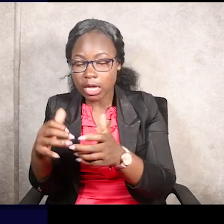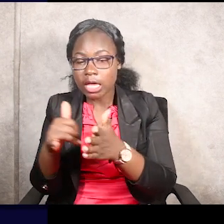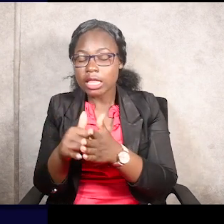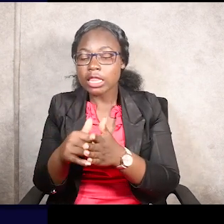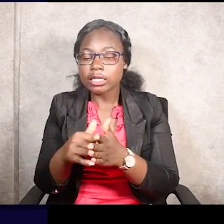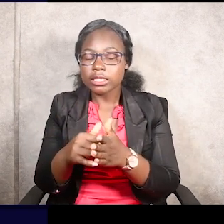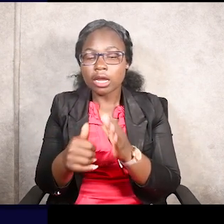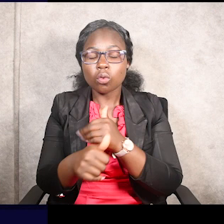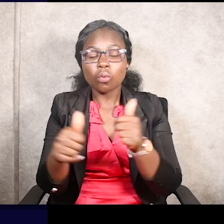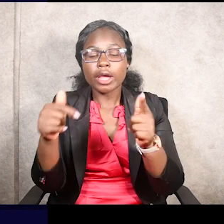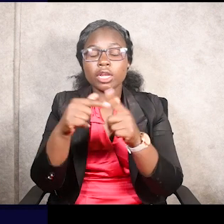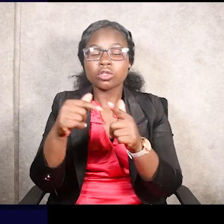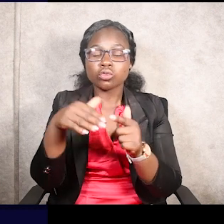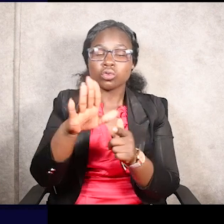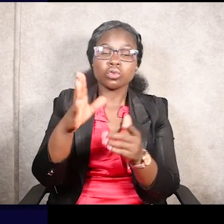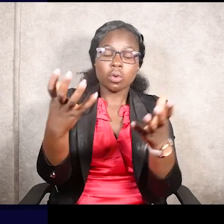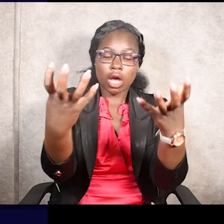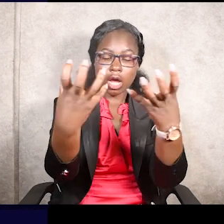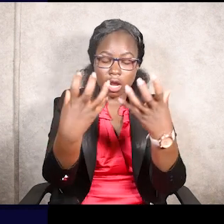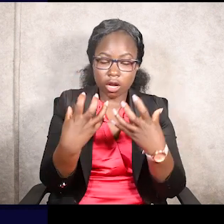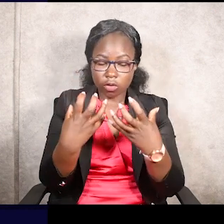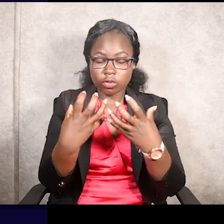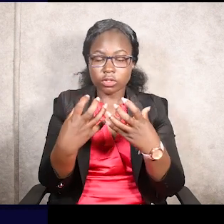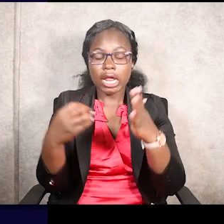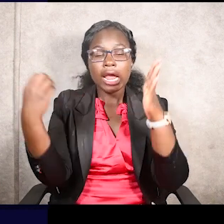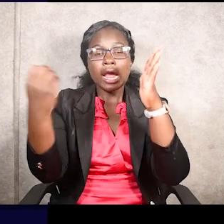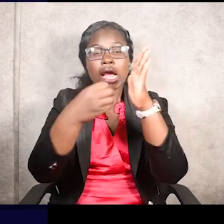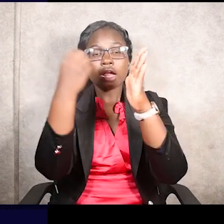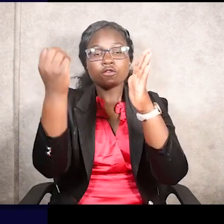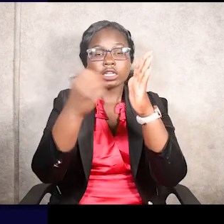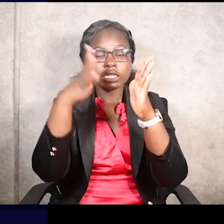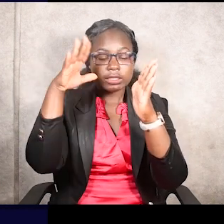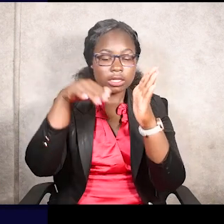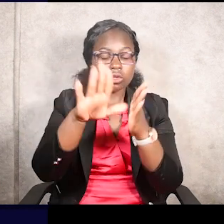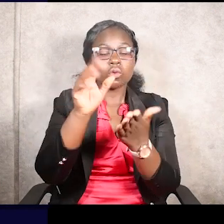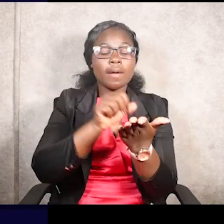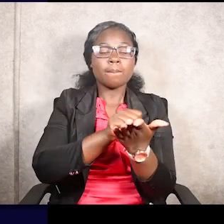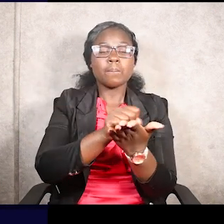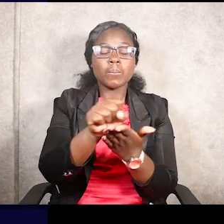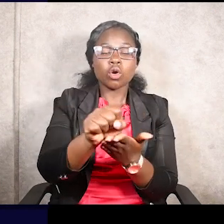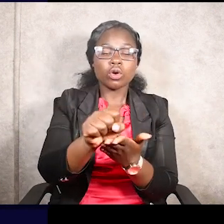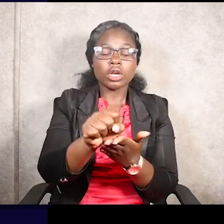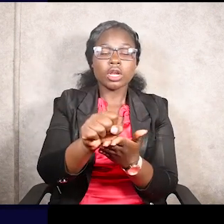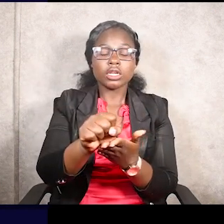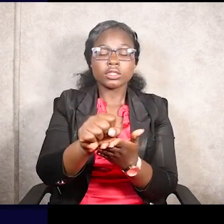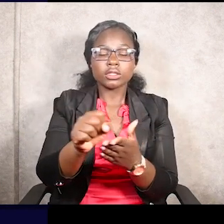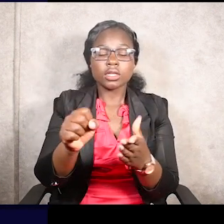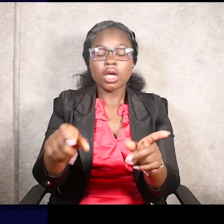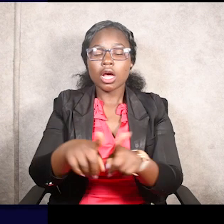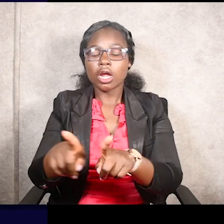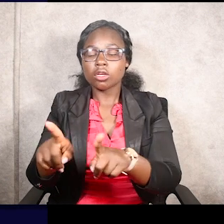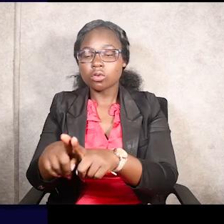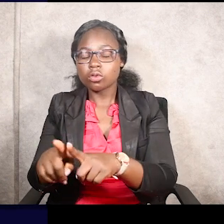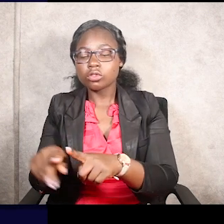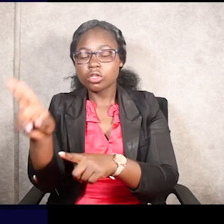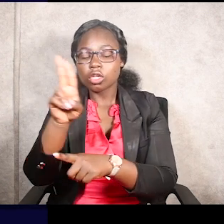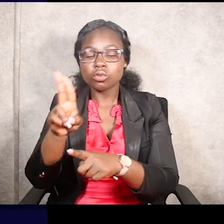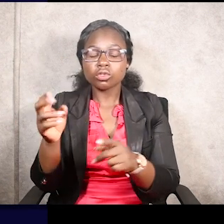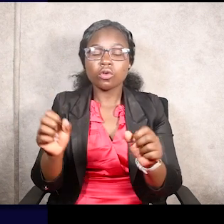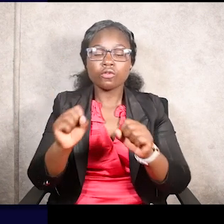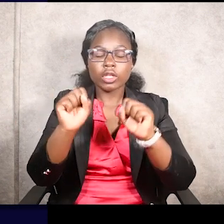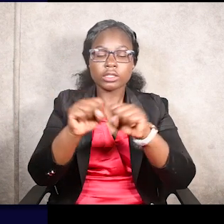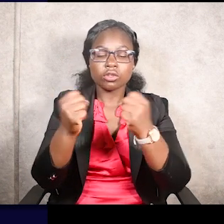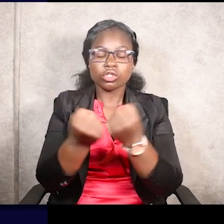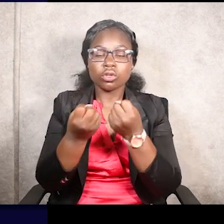your audience, be it in advertising your product or service, and even in utilization of the social